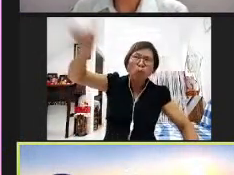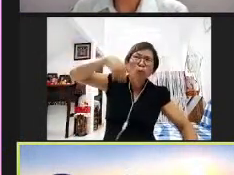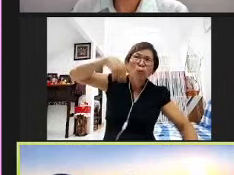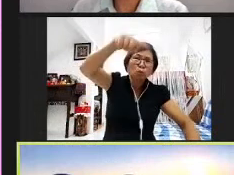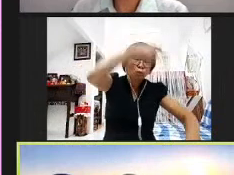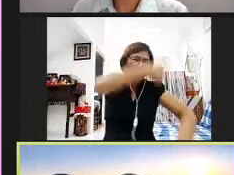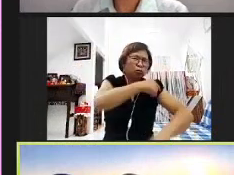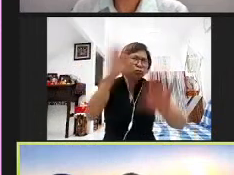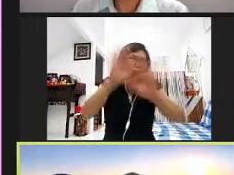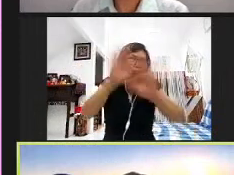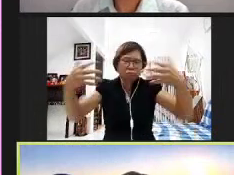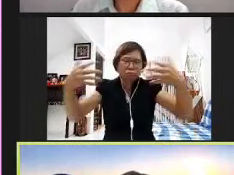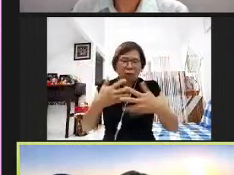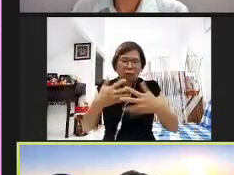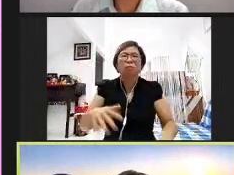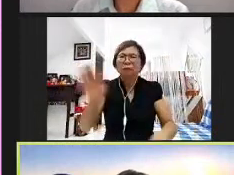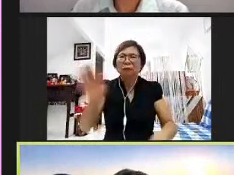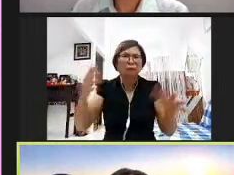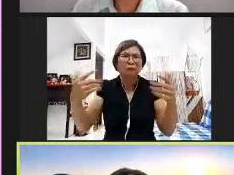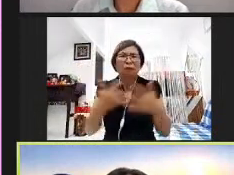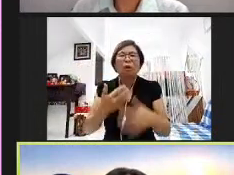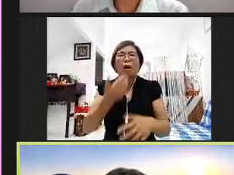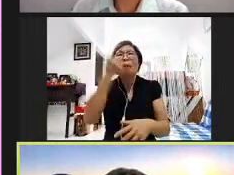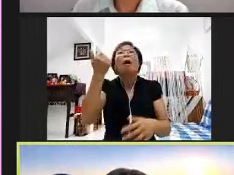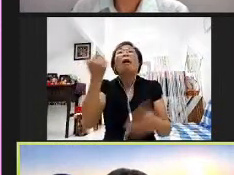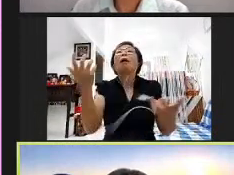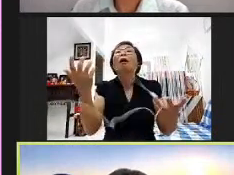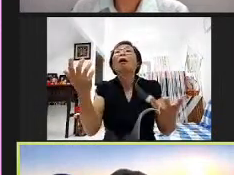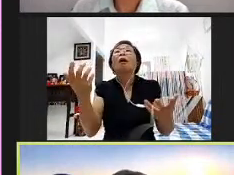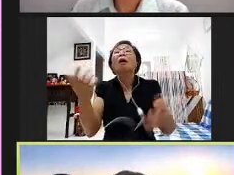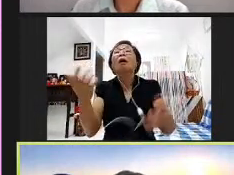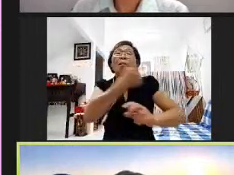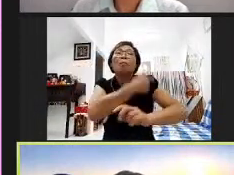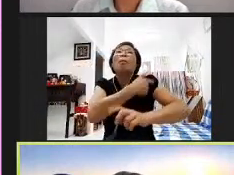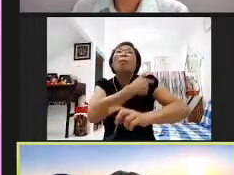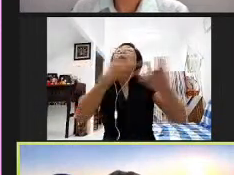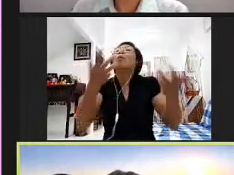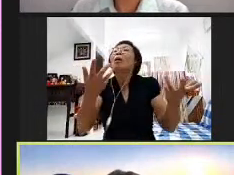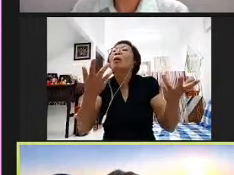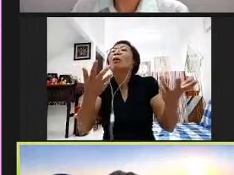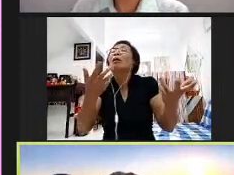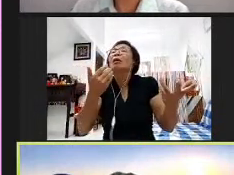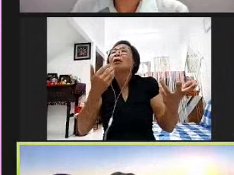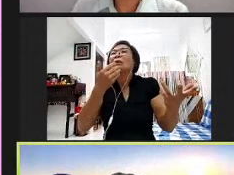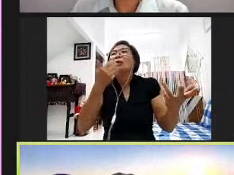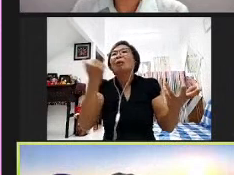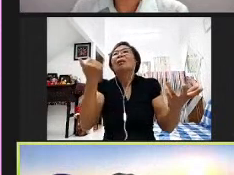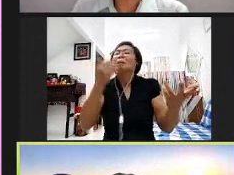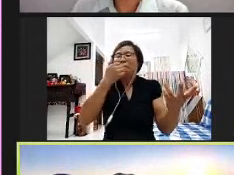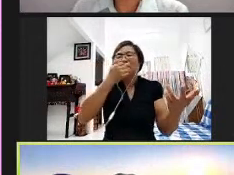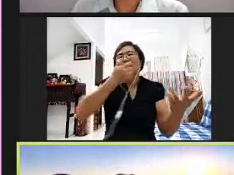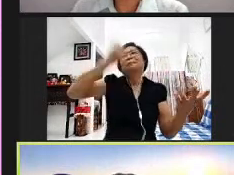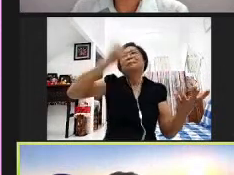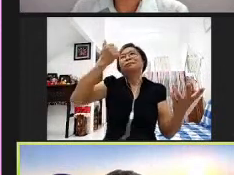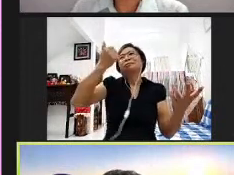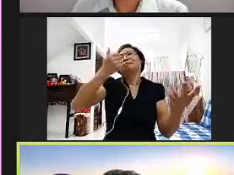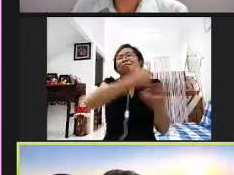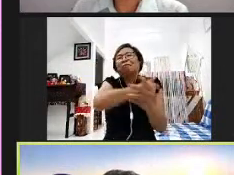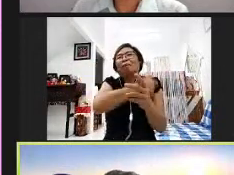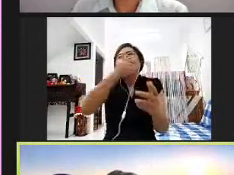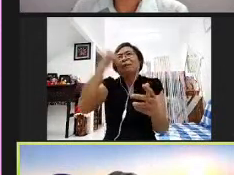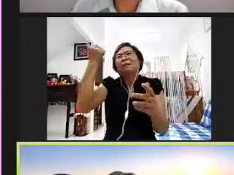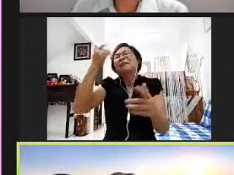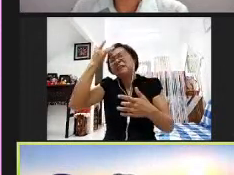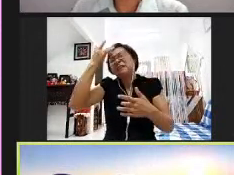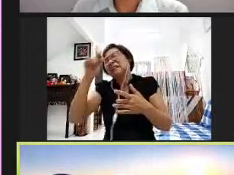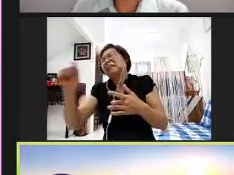fear. So the benefit that you get from vaccinations is much more compared to the side effect that